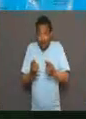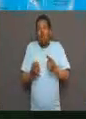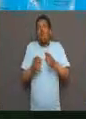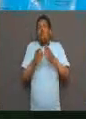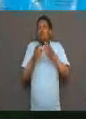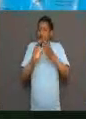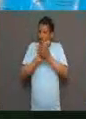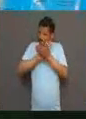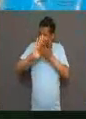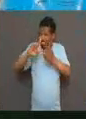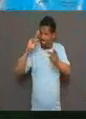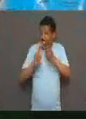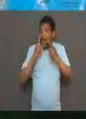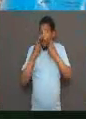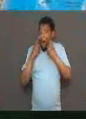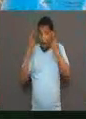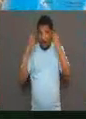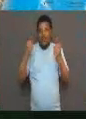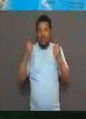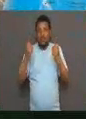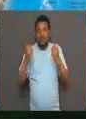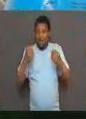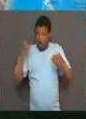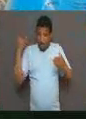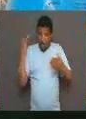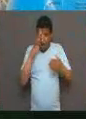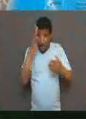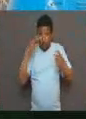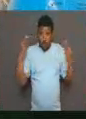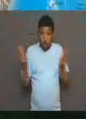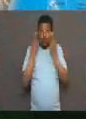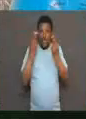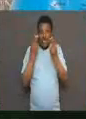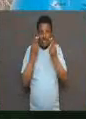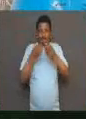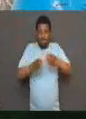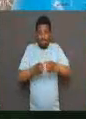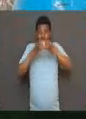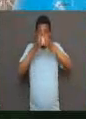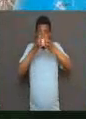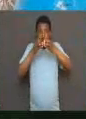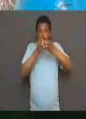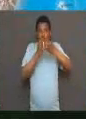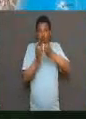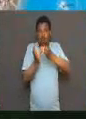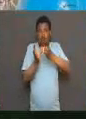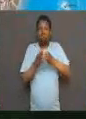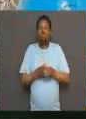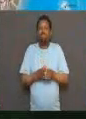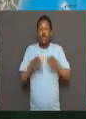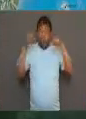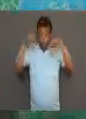appear quite accurate on a map created using cylindrical